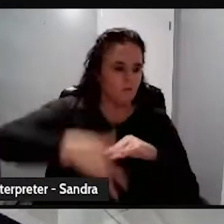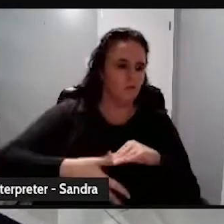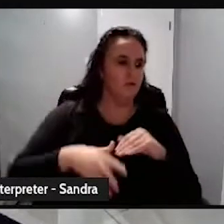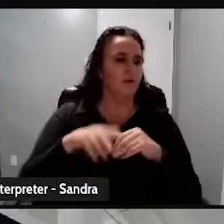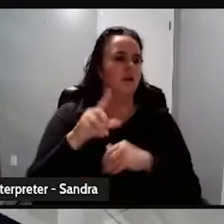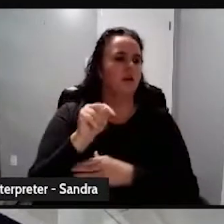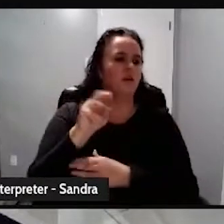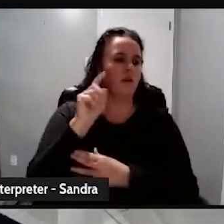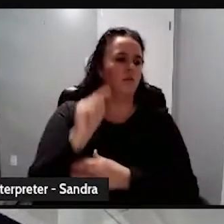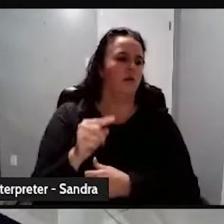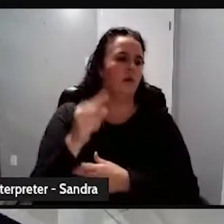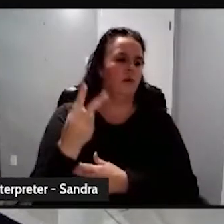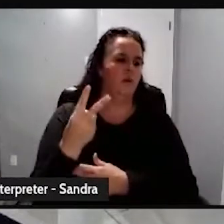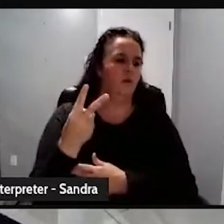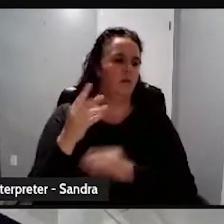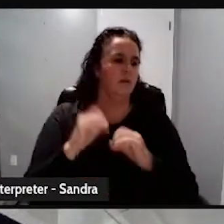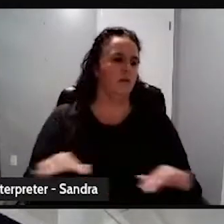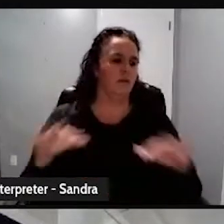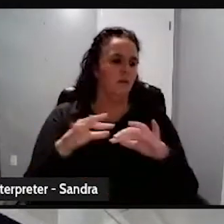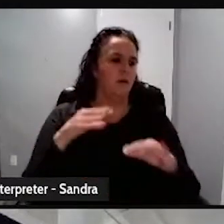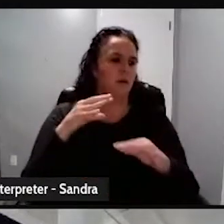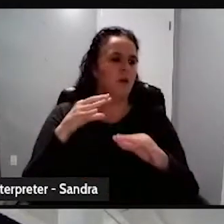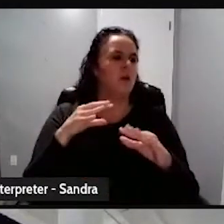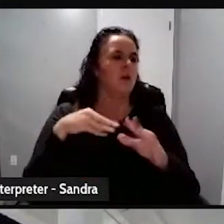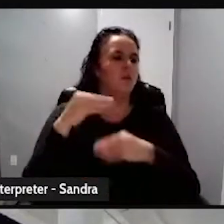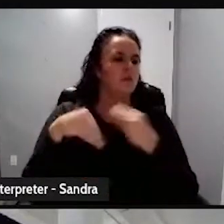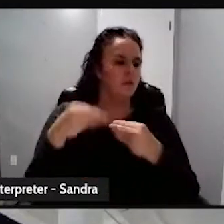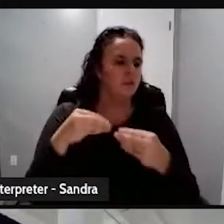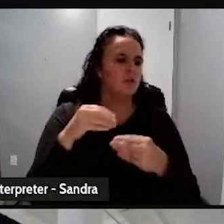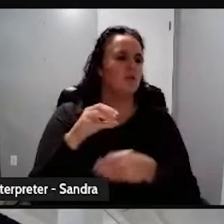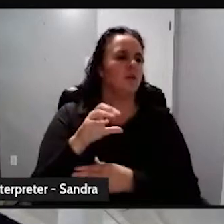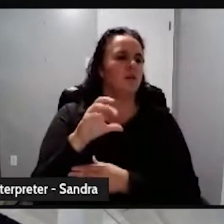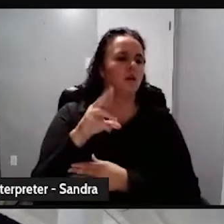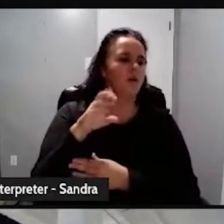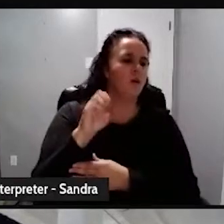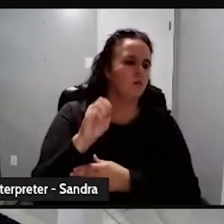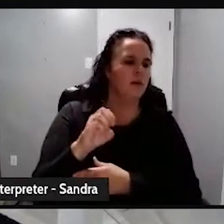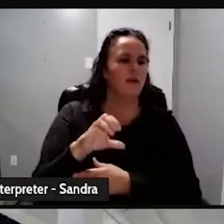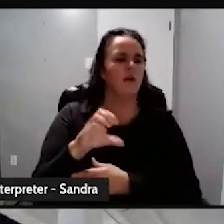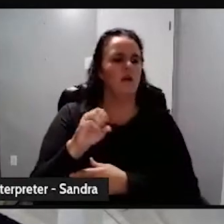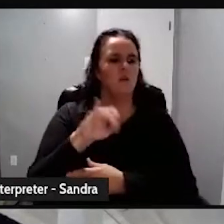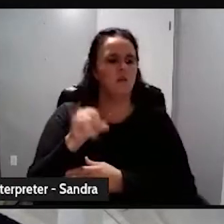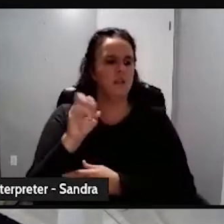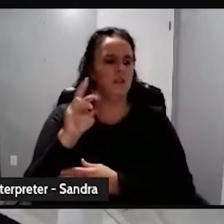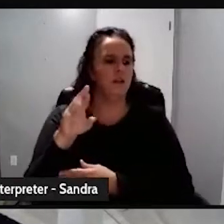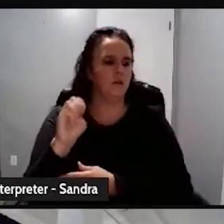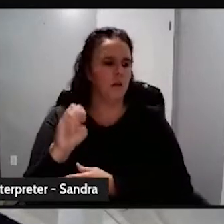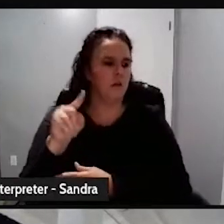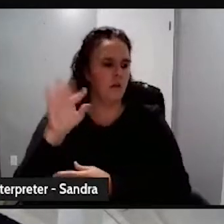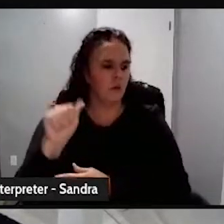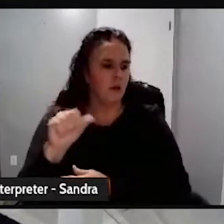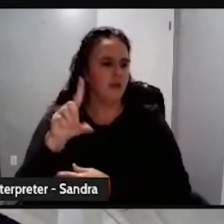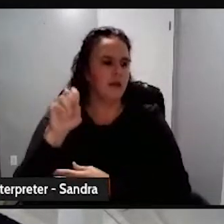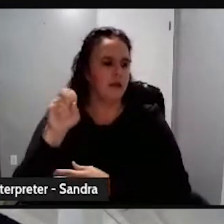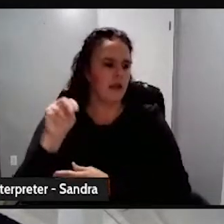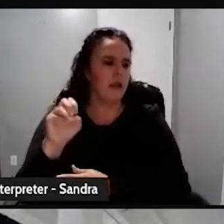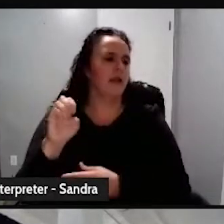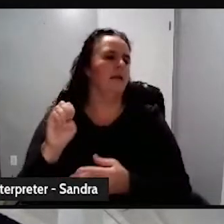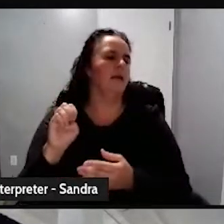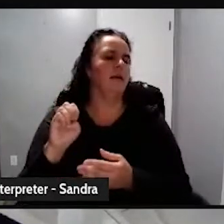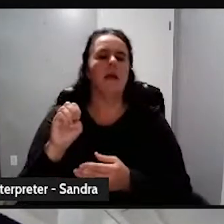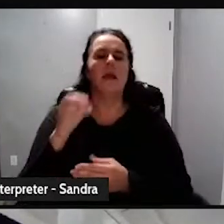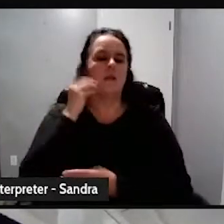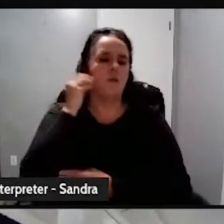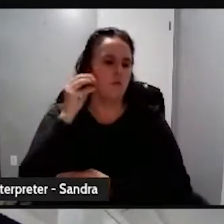territory, which is the traditional lands of the Cree, Oji-Cree, Dene, Dakota, and Anishinaabes people. It is also the homeland of the